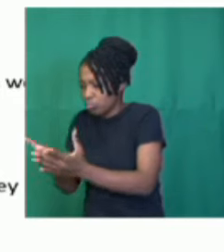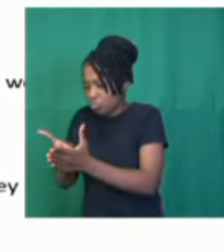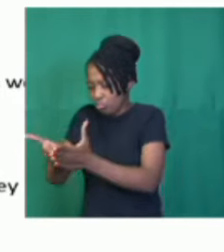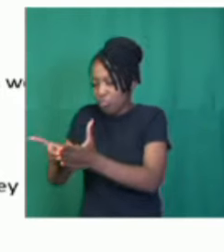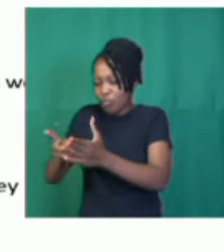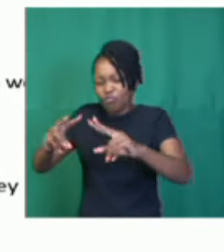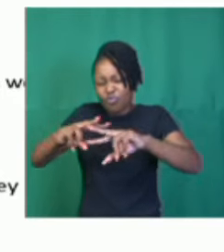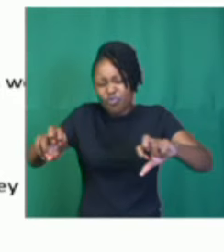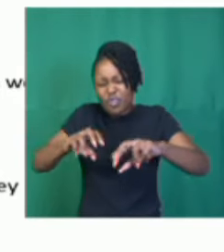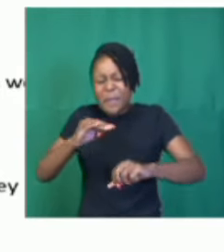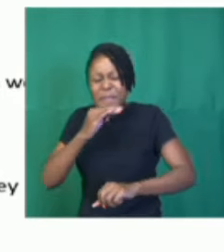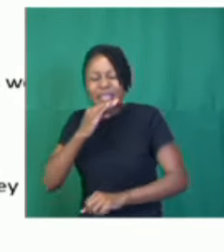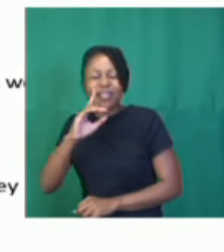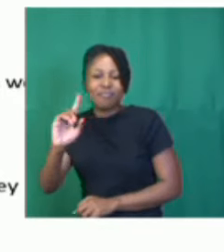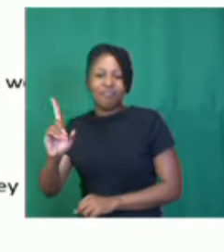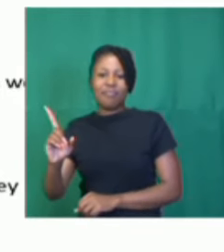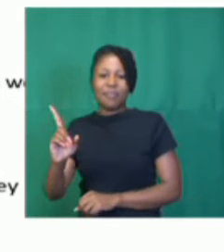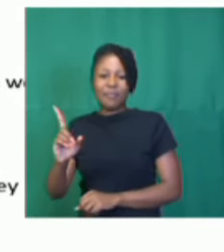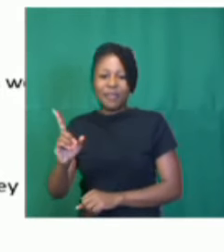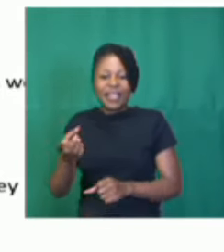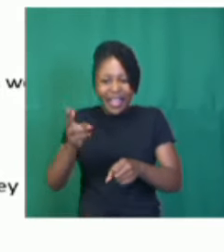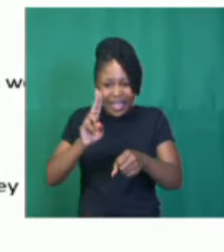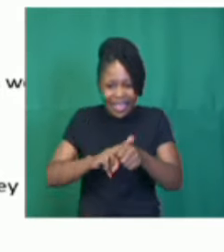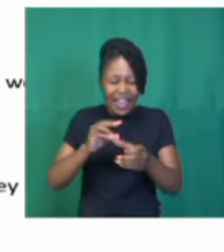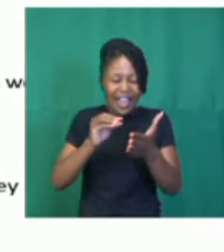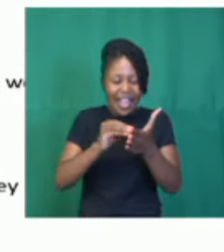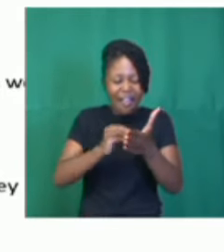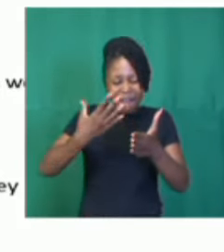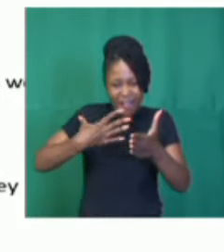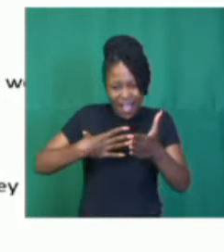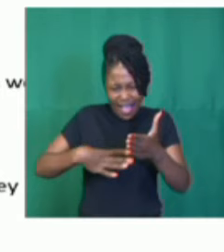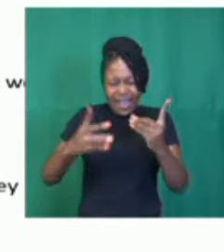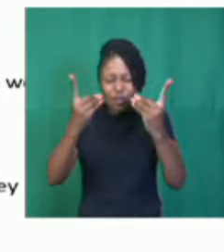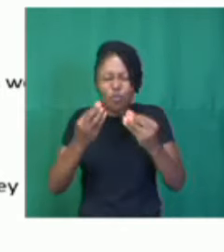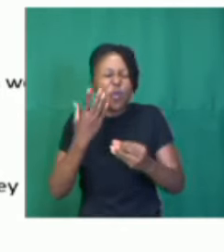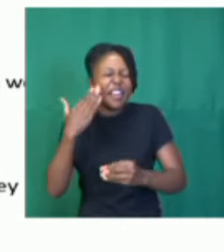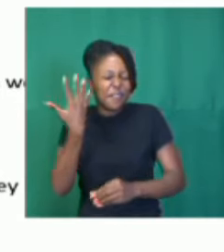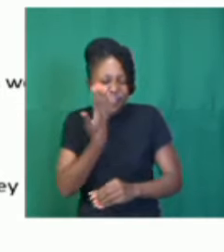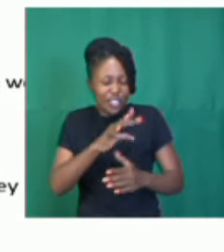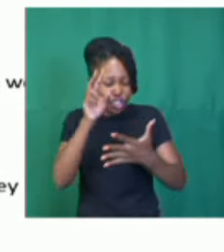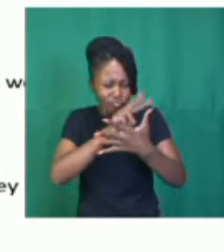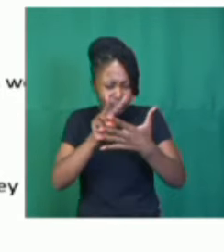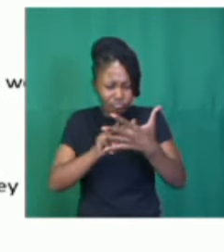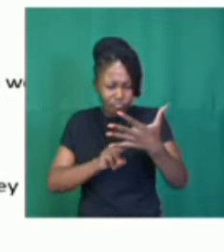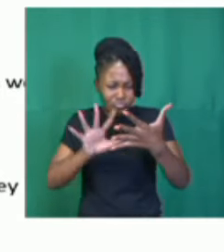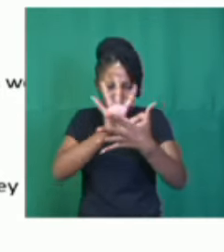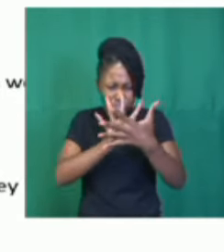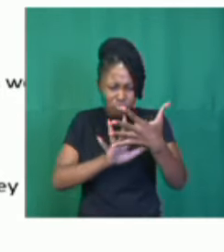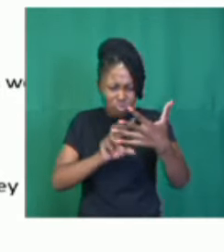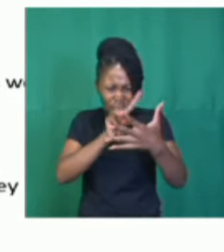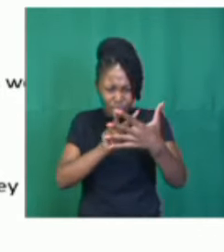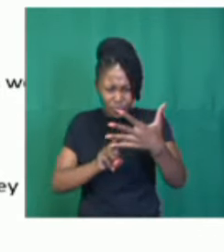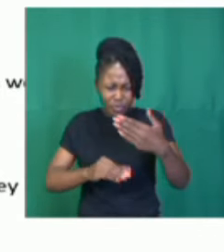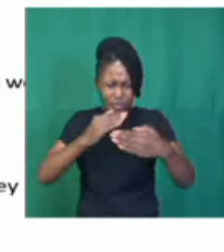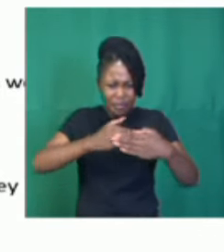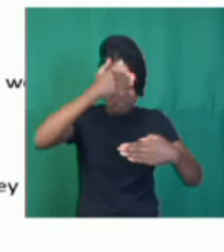writing. Then there's also another exercise which is post-reading. This is an exercise that you do after you have read. This is when you